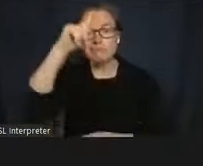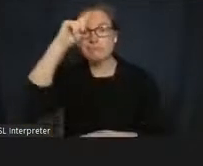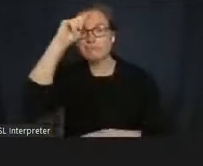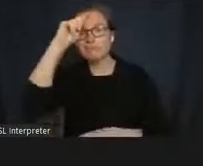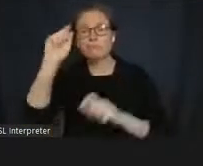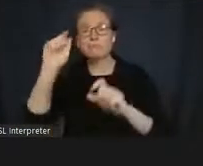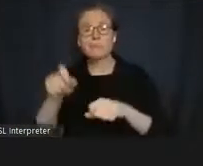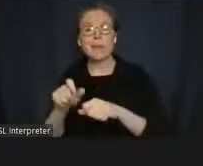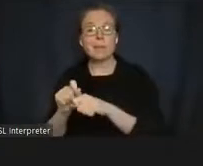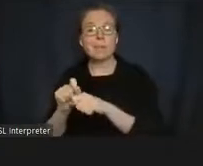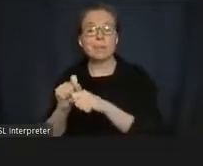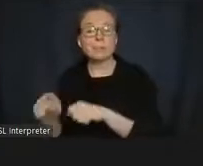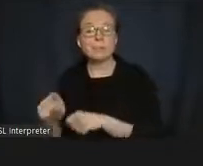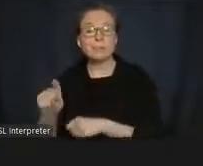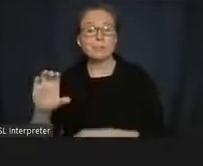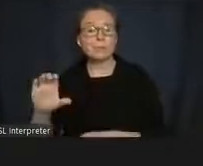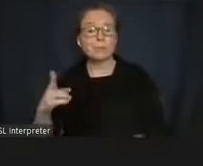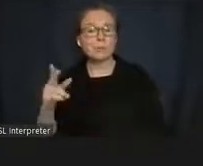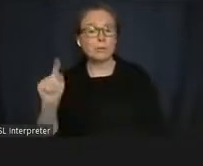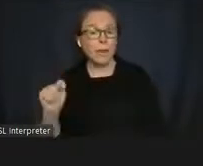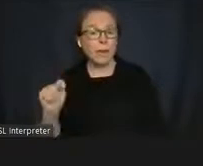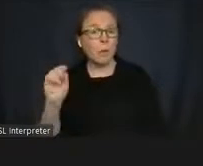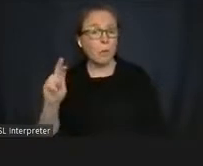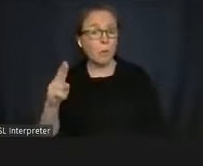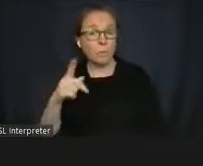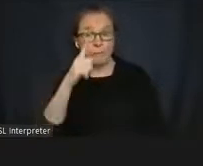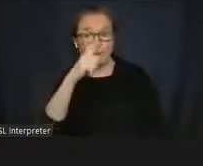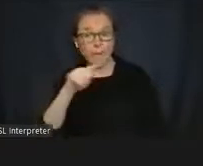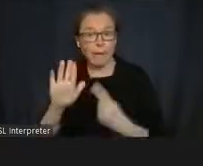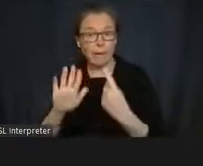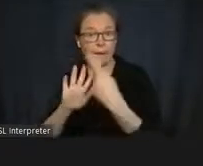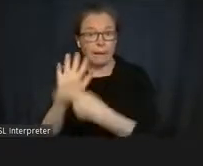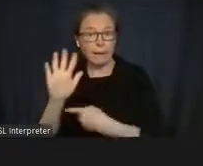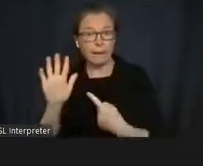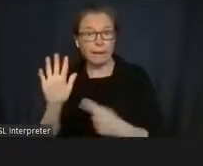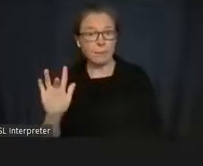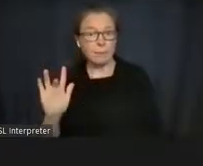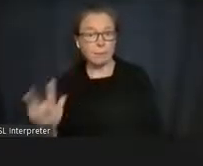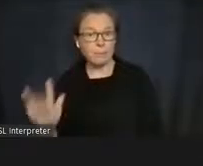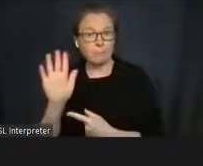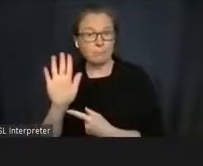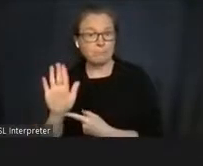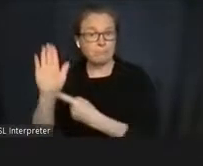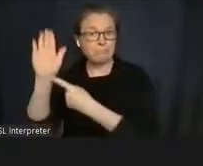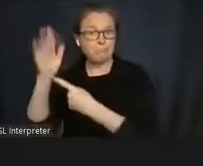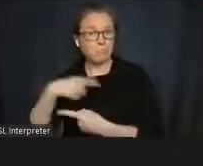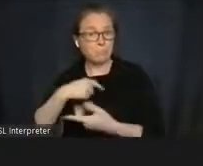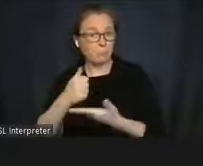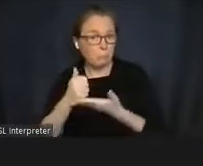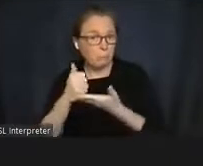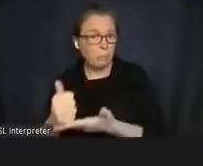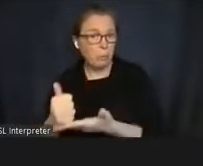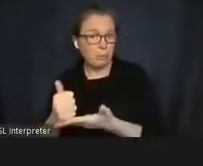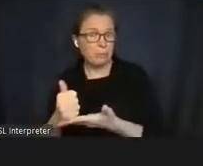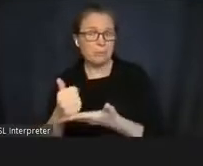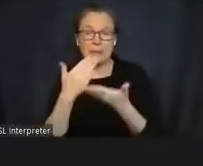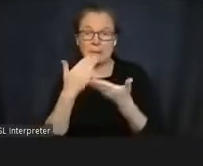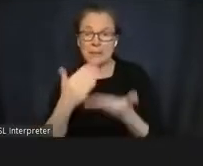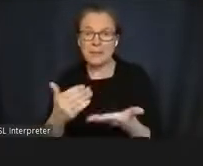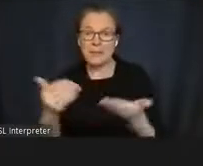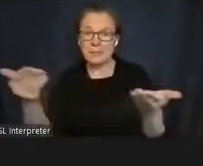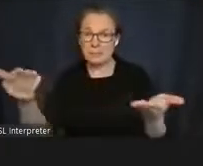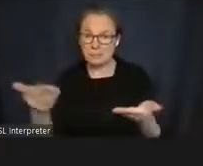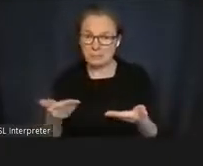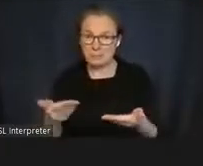chat box or raise your virtual hand on Zoom so we can help you. Thank you and welcome.